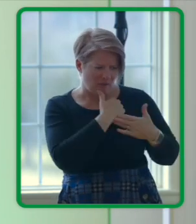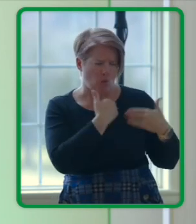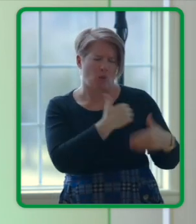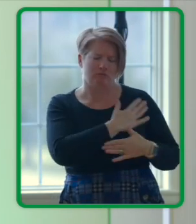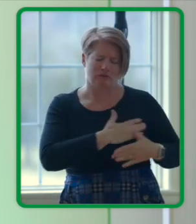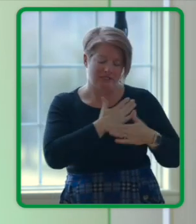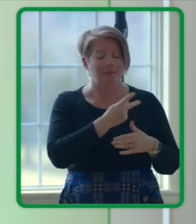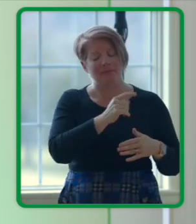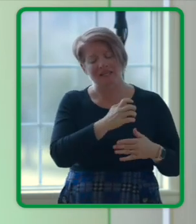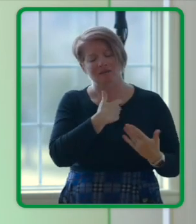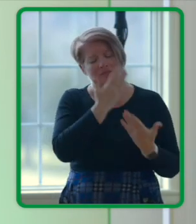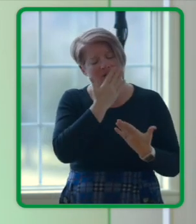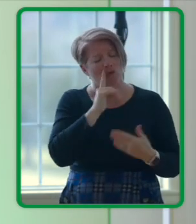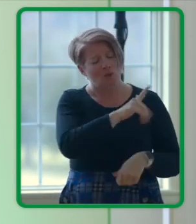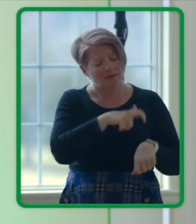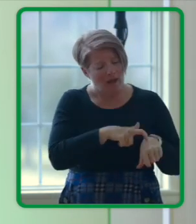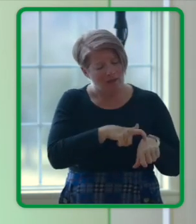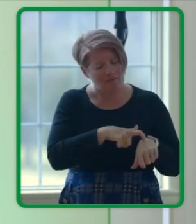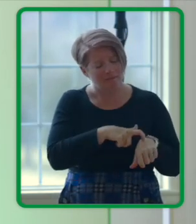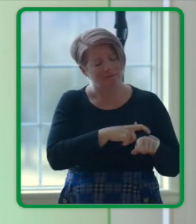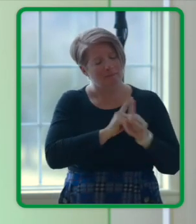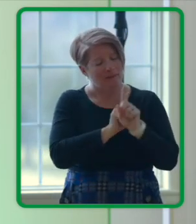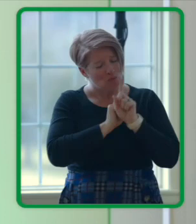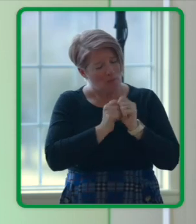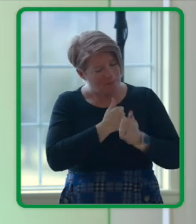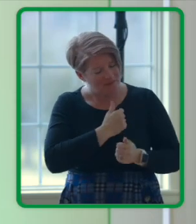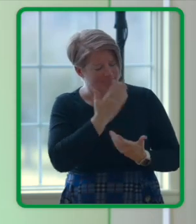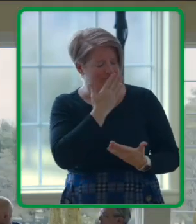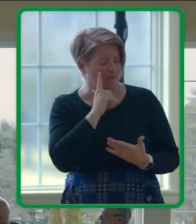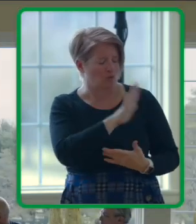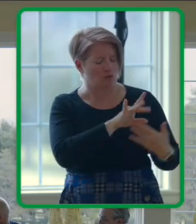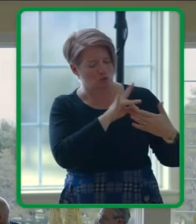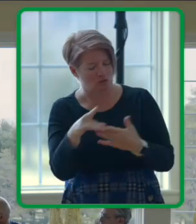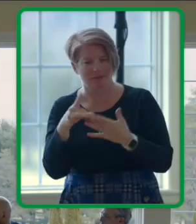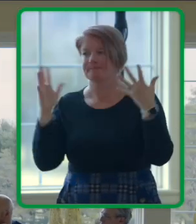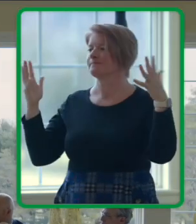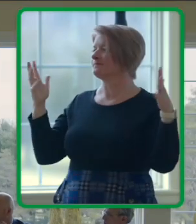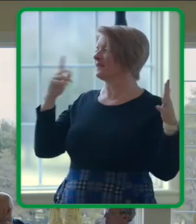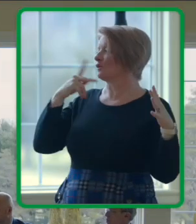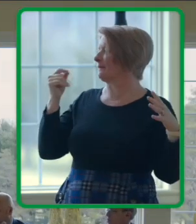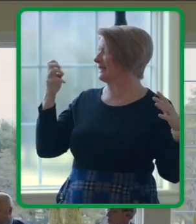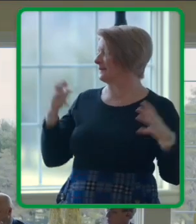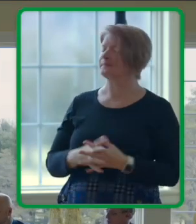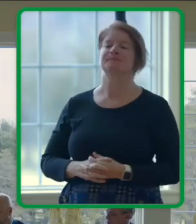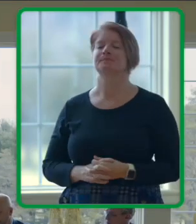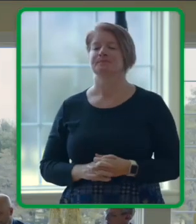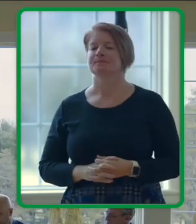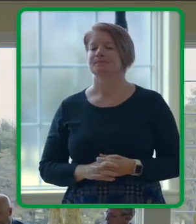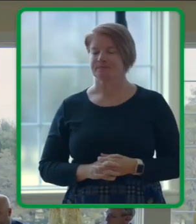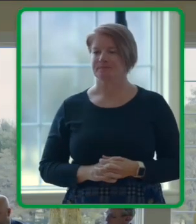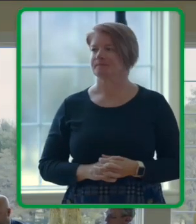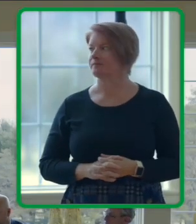that. Pete, I'm grateful for the time you invest in mentoring me, and we all thank you for your stewardship. Big round of applause for Pete. And